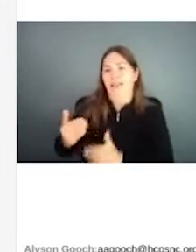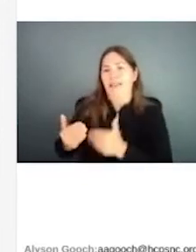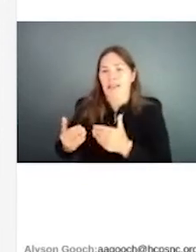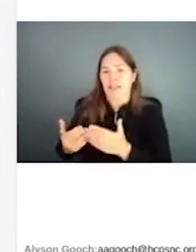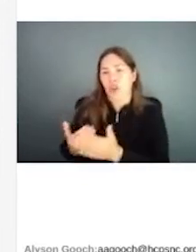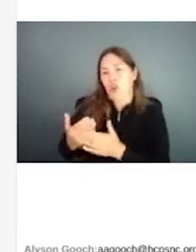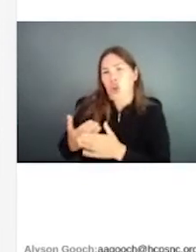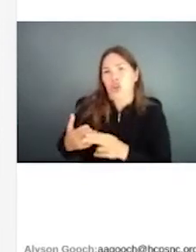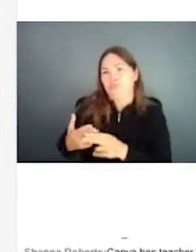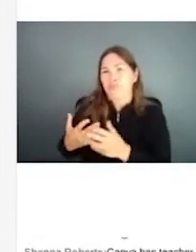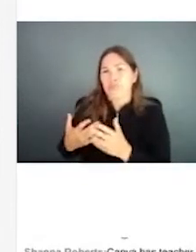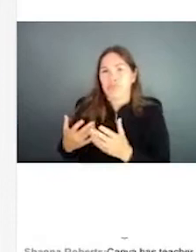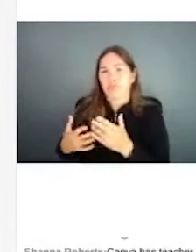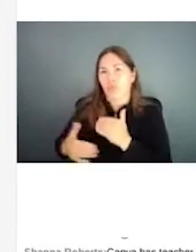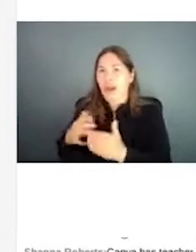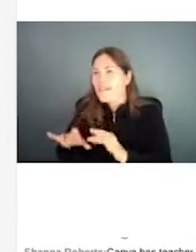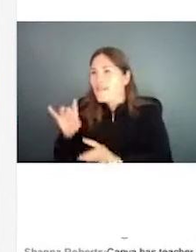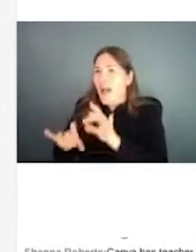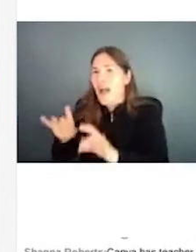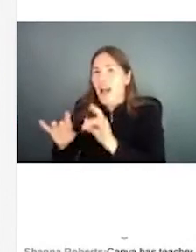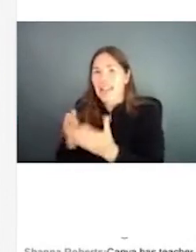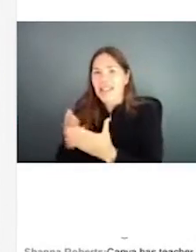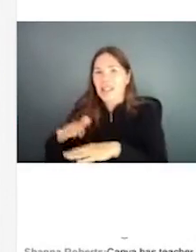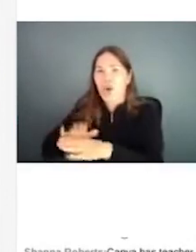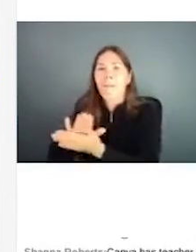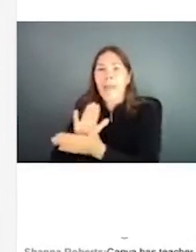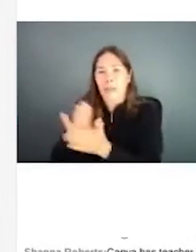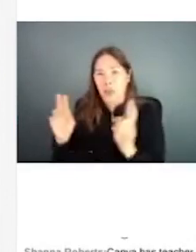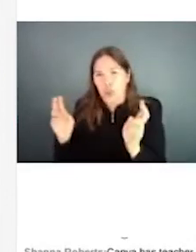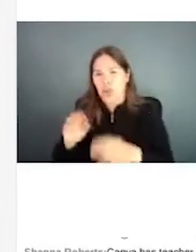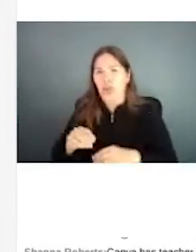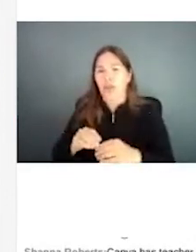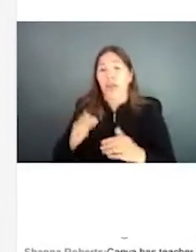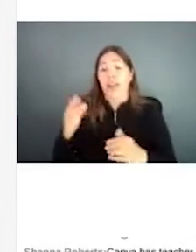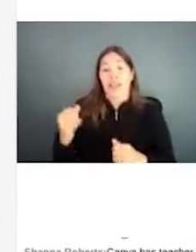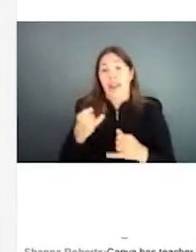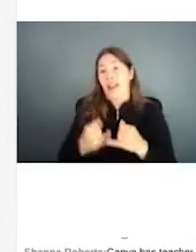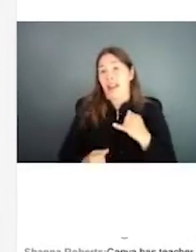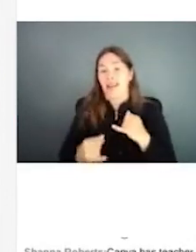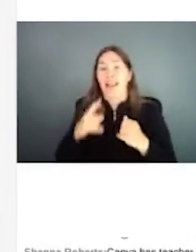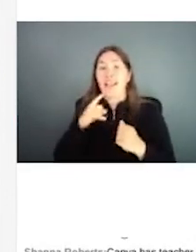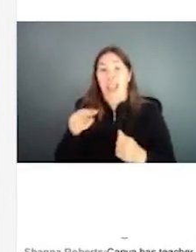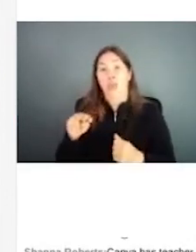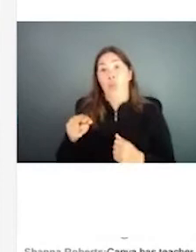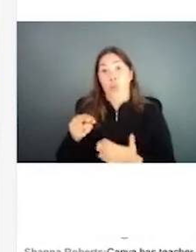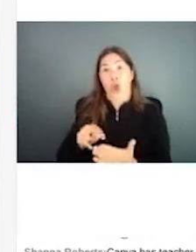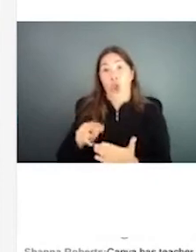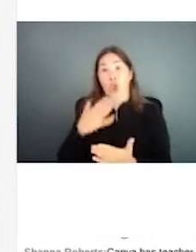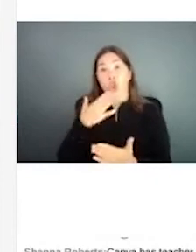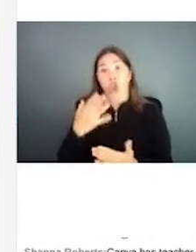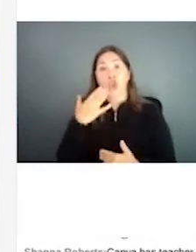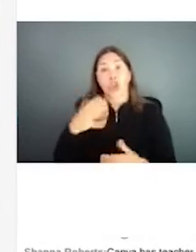going through and refining things on paper. And then in the end, I found that they looked really good in the portfolio as